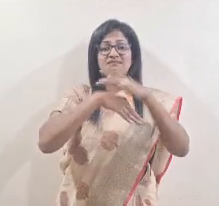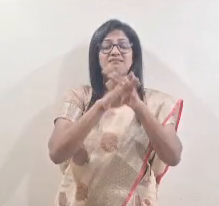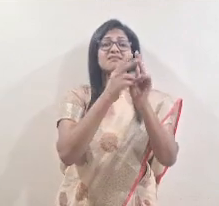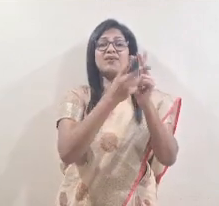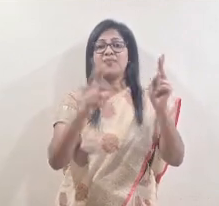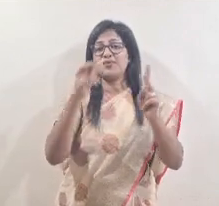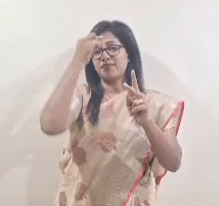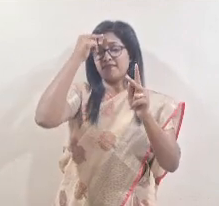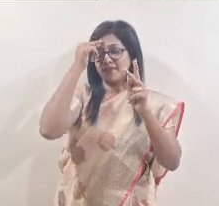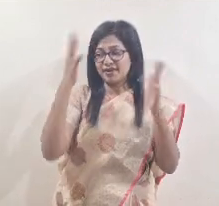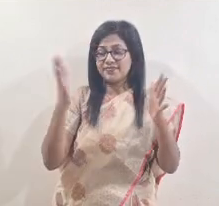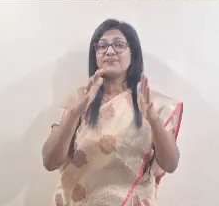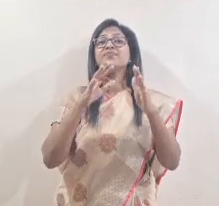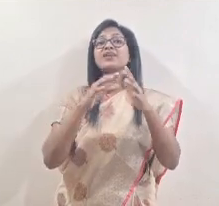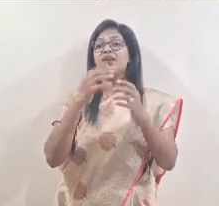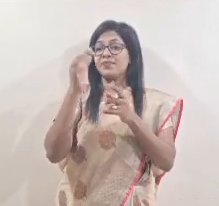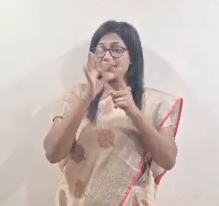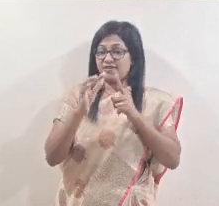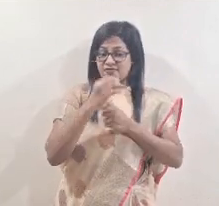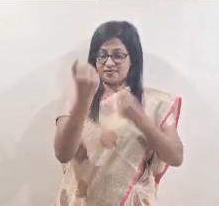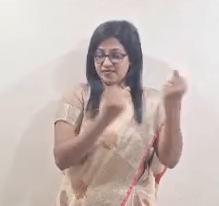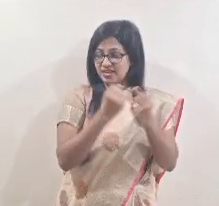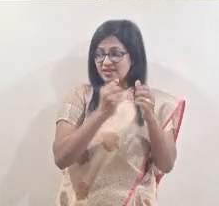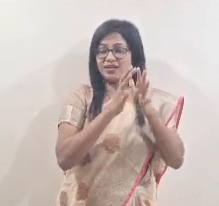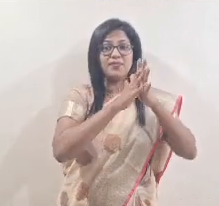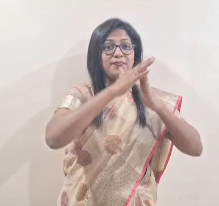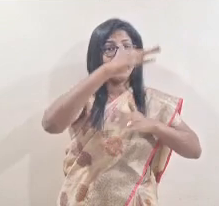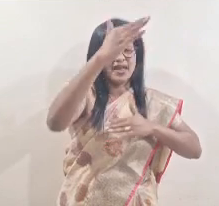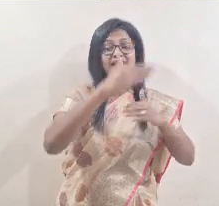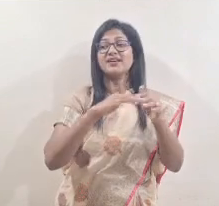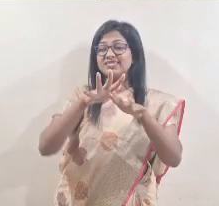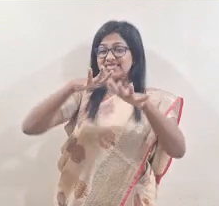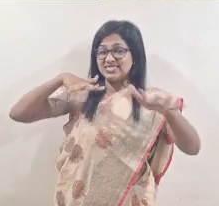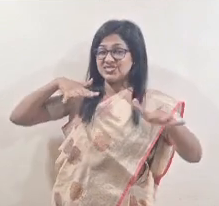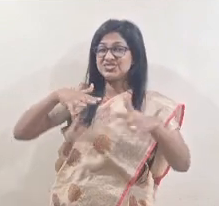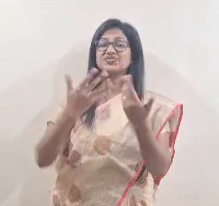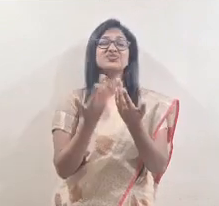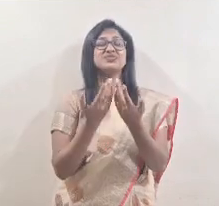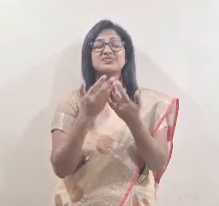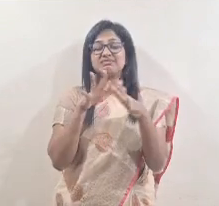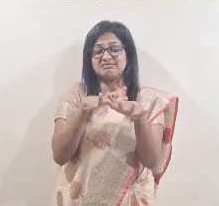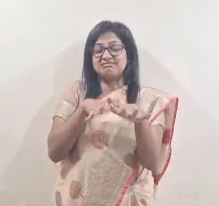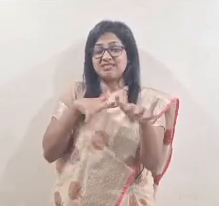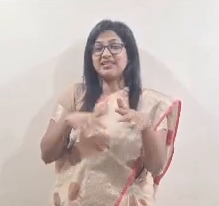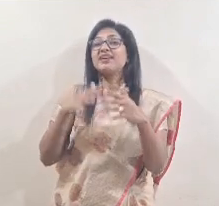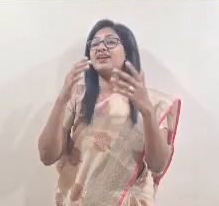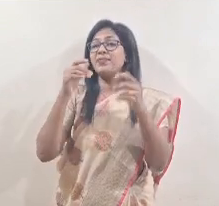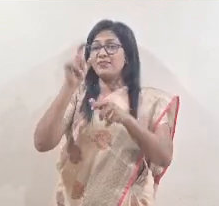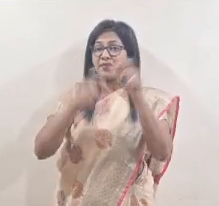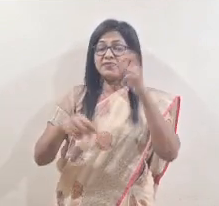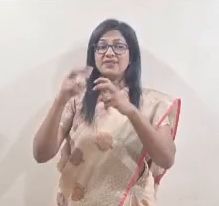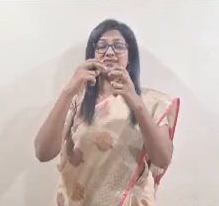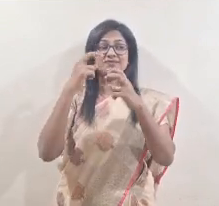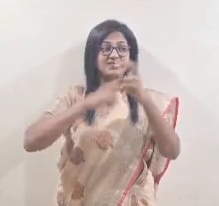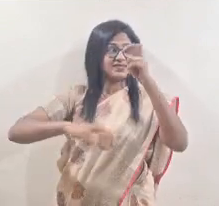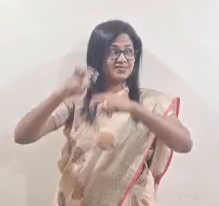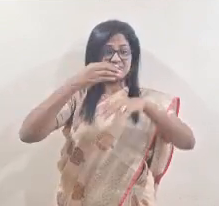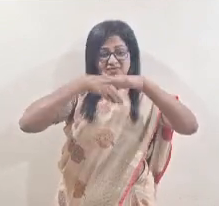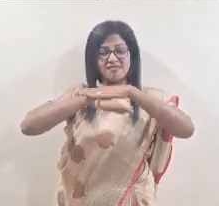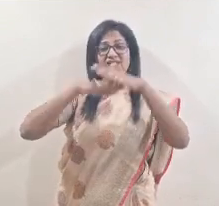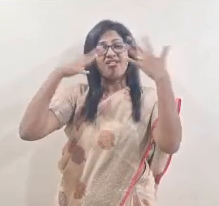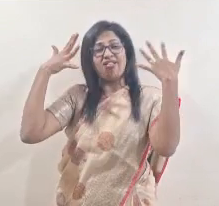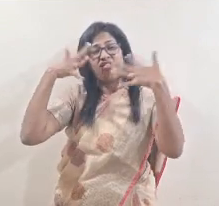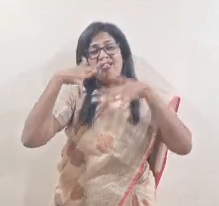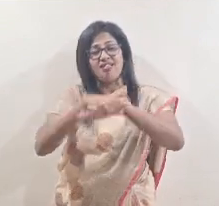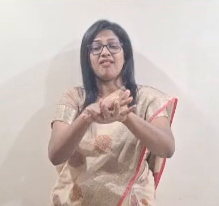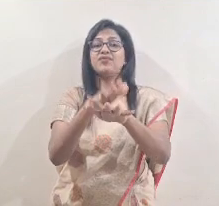as rise in private vehicle congestion, traffic, crowding in public transportation, and as we